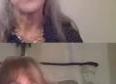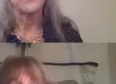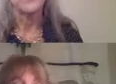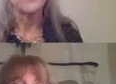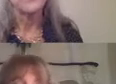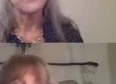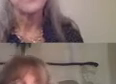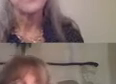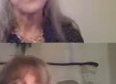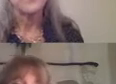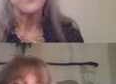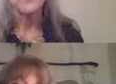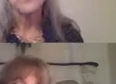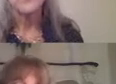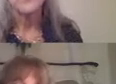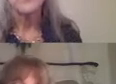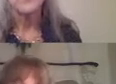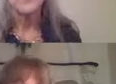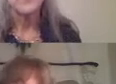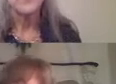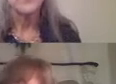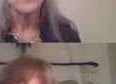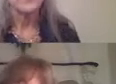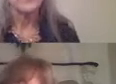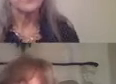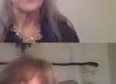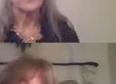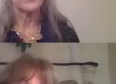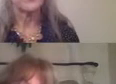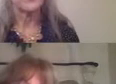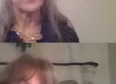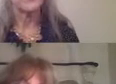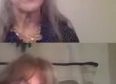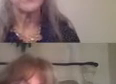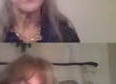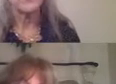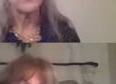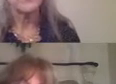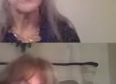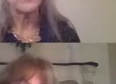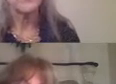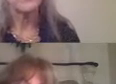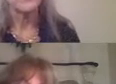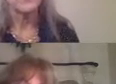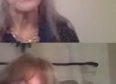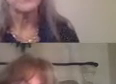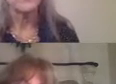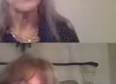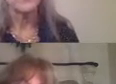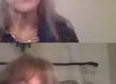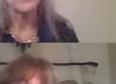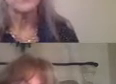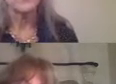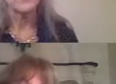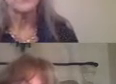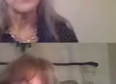Just some close-ups of some of the jewelry in the exhibition. Again, really unique individual pieces that were